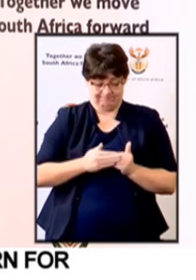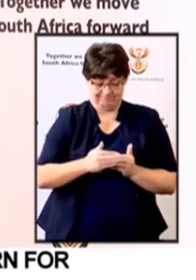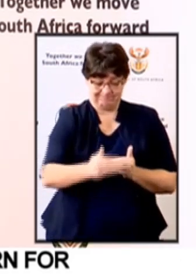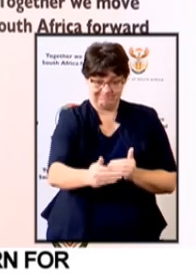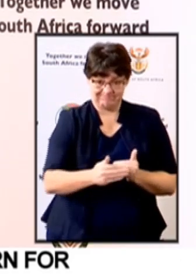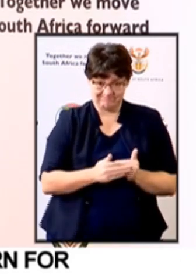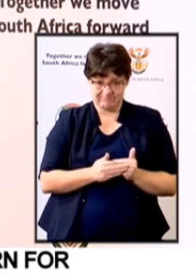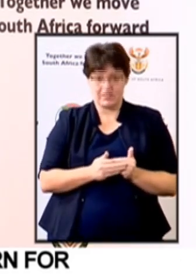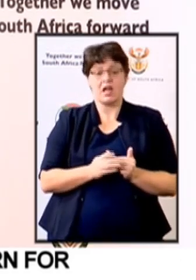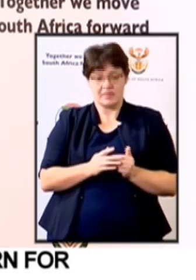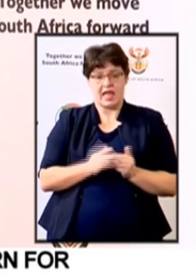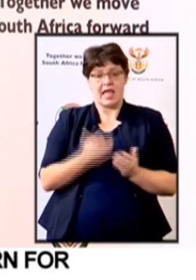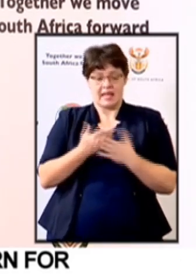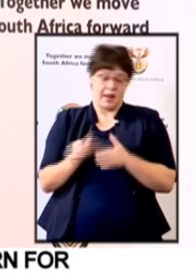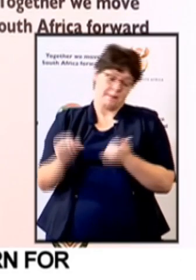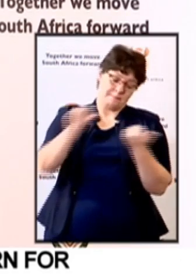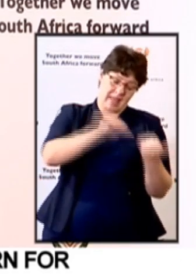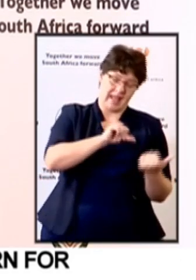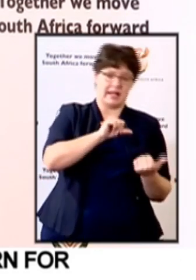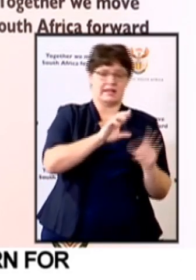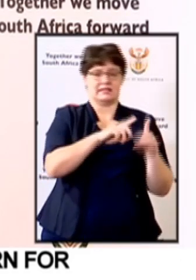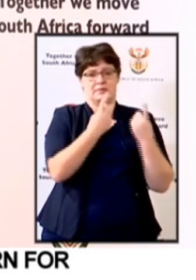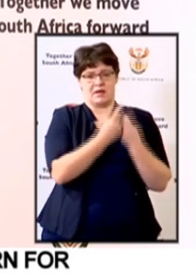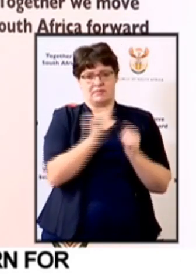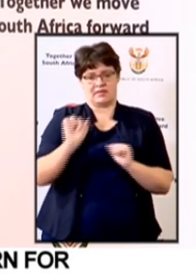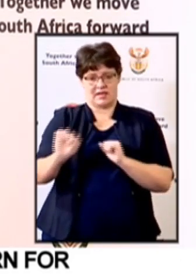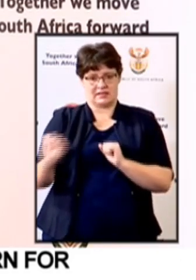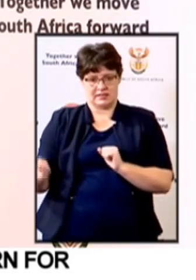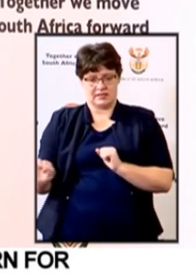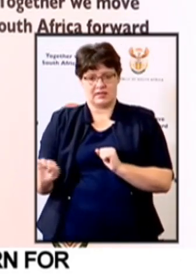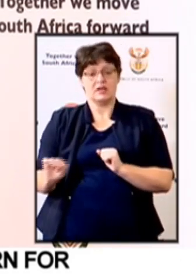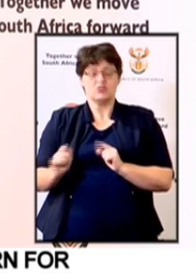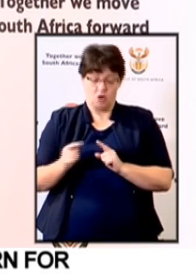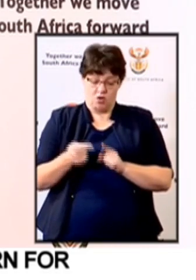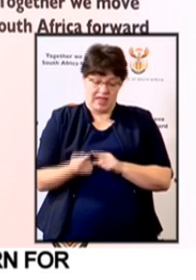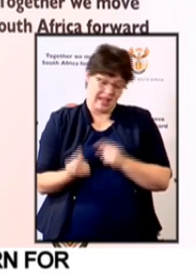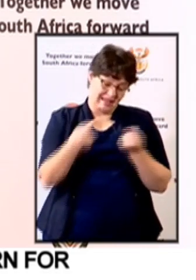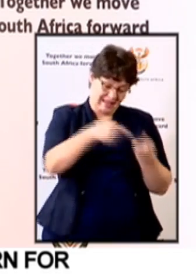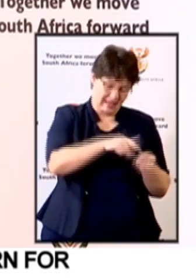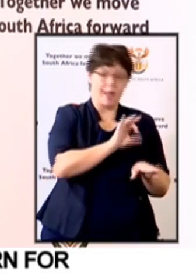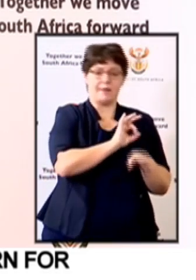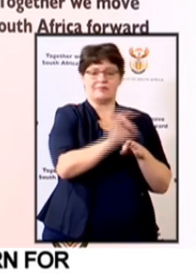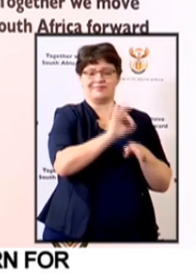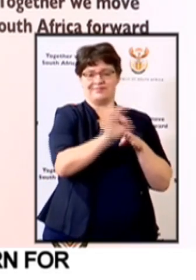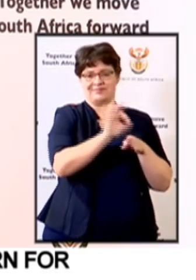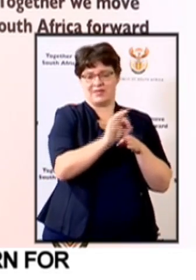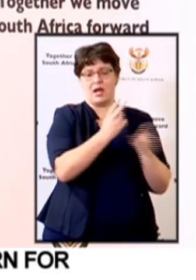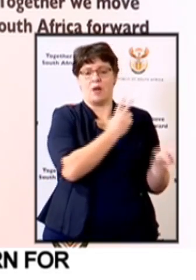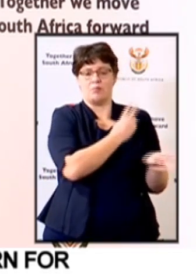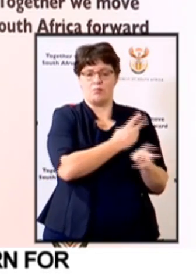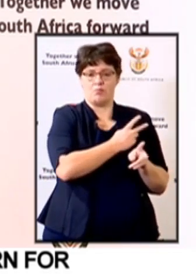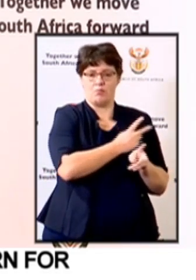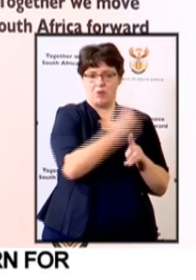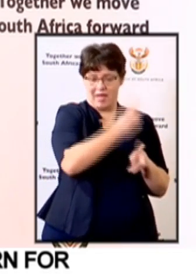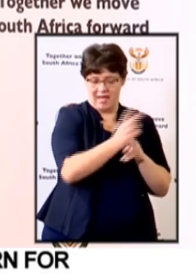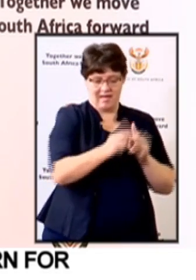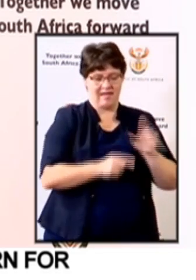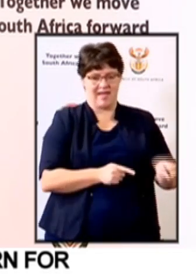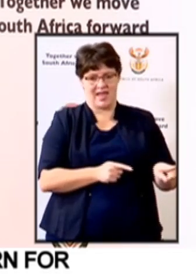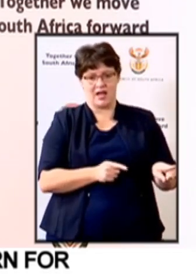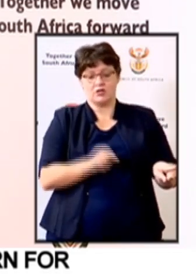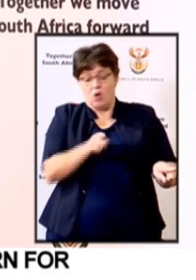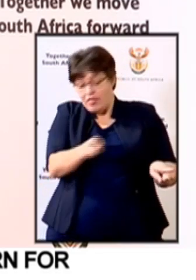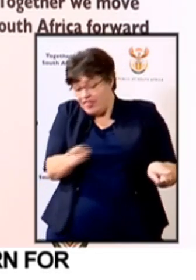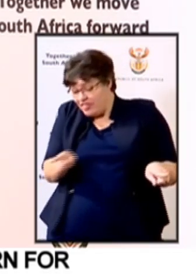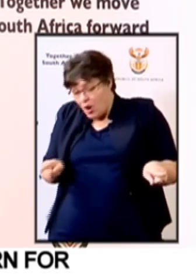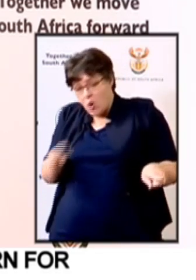go back to their departments and prepare the departments to be able to be prepared to take